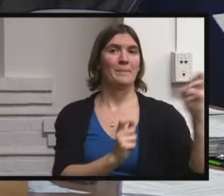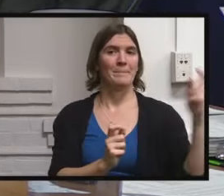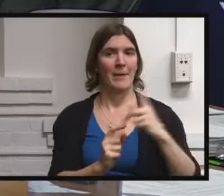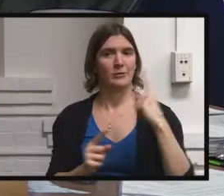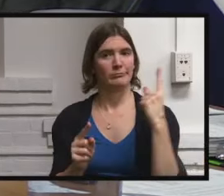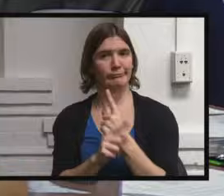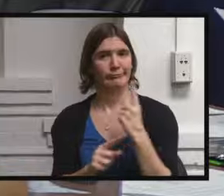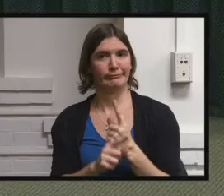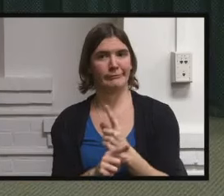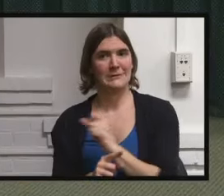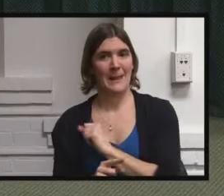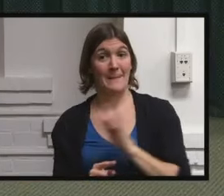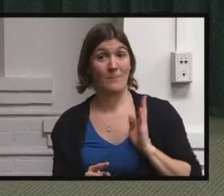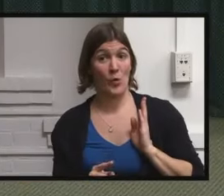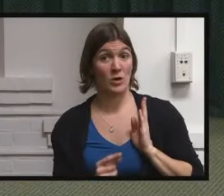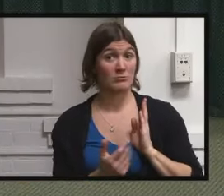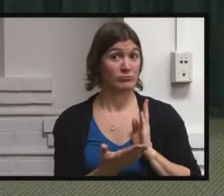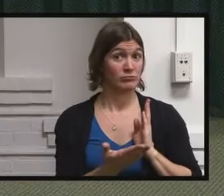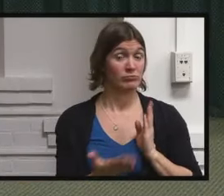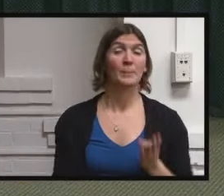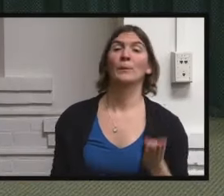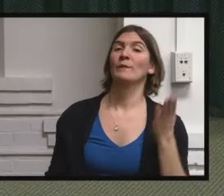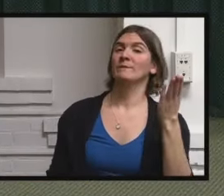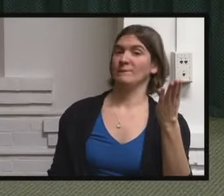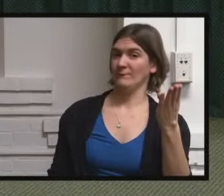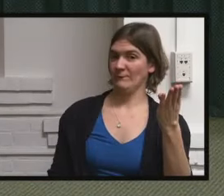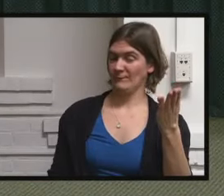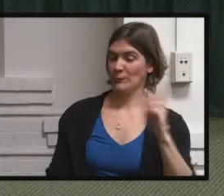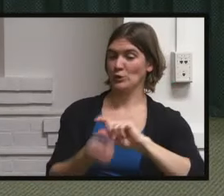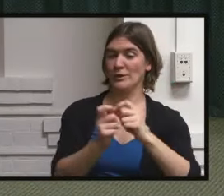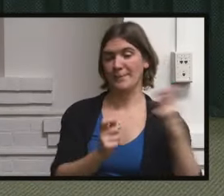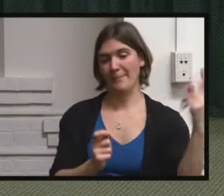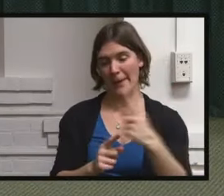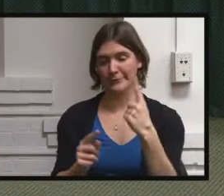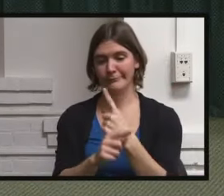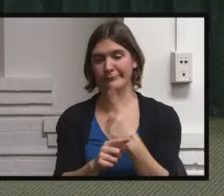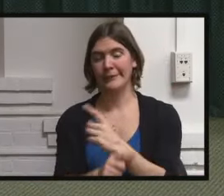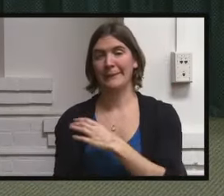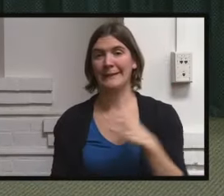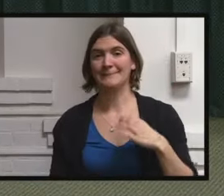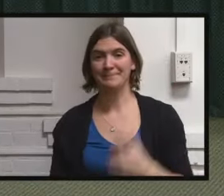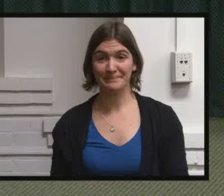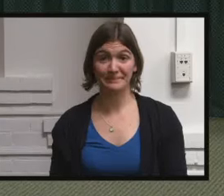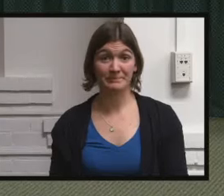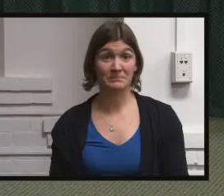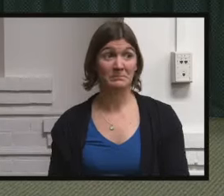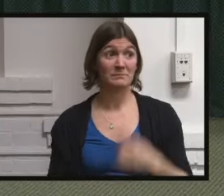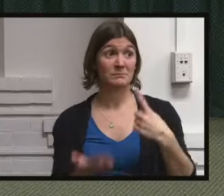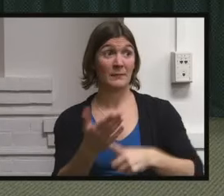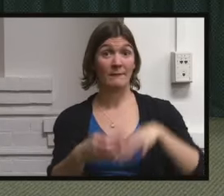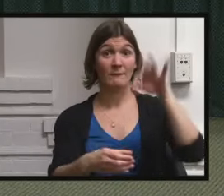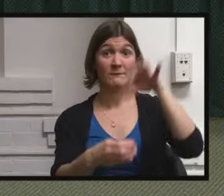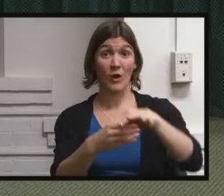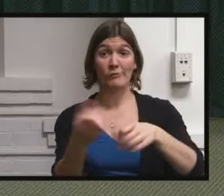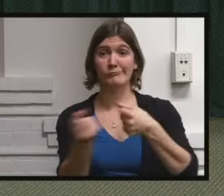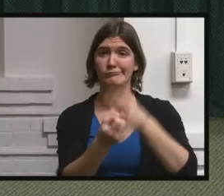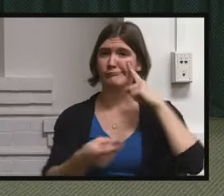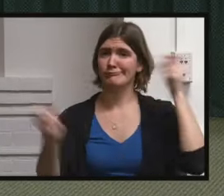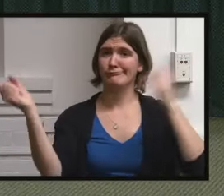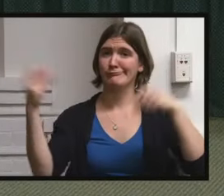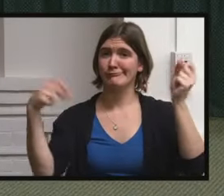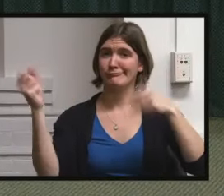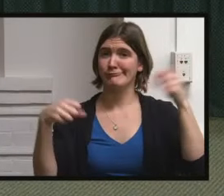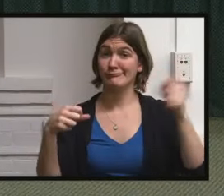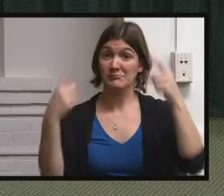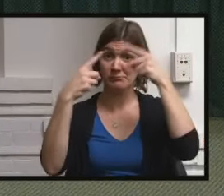to adjourn as liquor commissioners, please. So moved. We have motion to adjourn as liquor commissioners. Any discussion? Hearing none, all those in favor, please say aye. Aye.